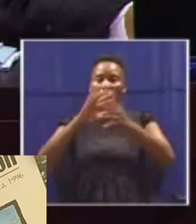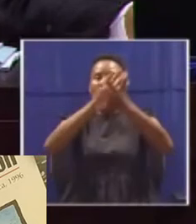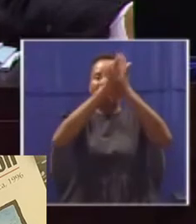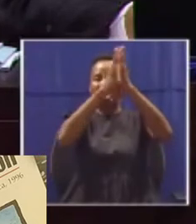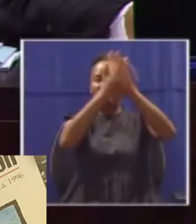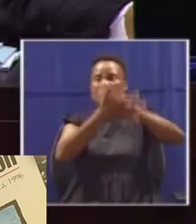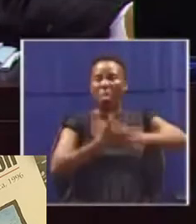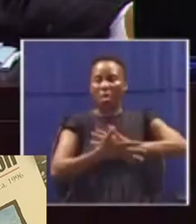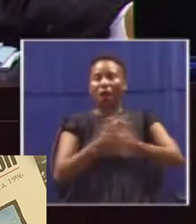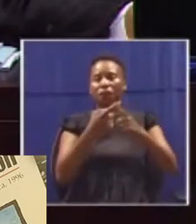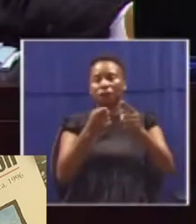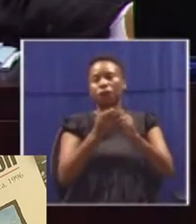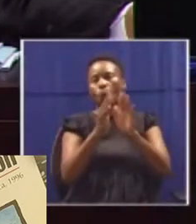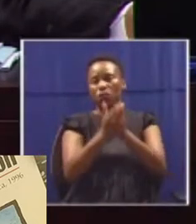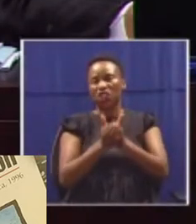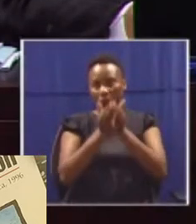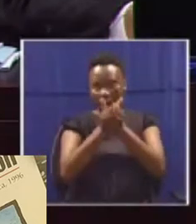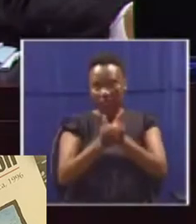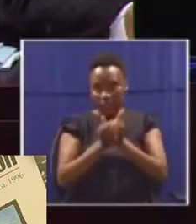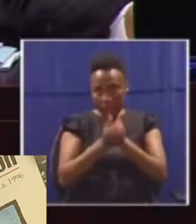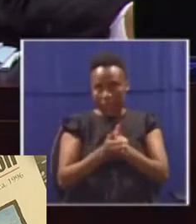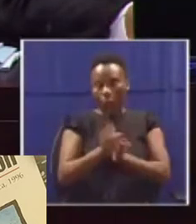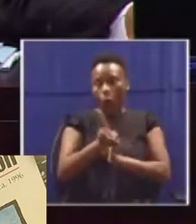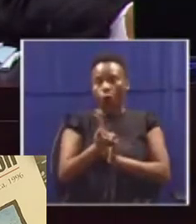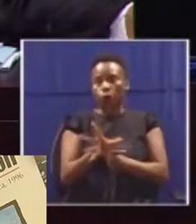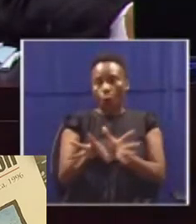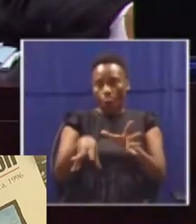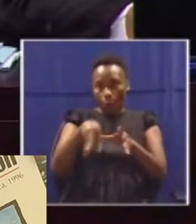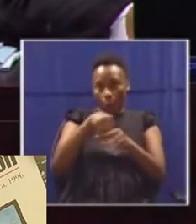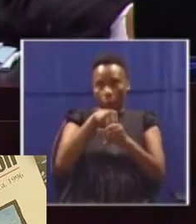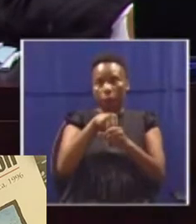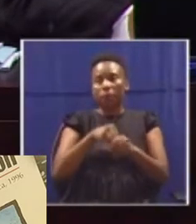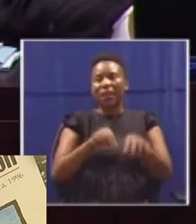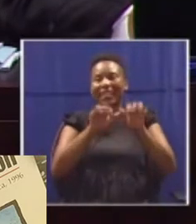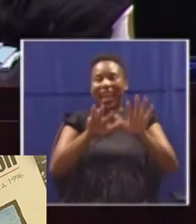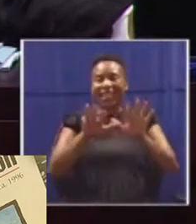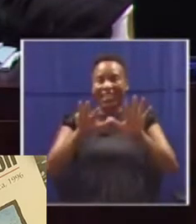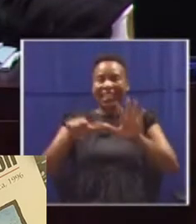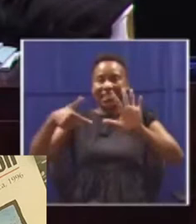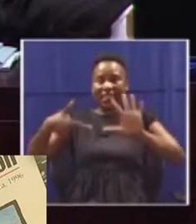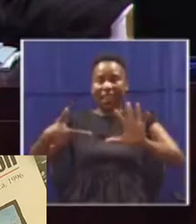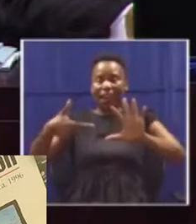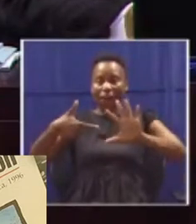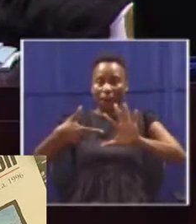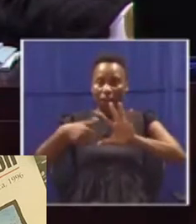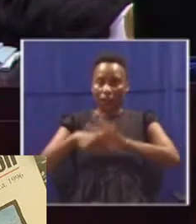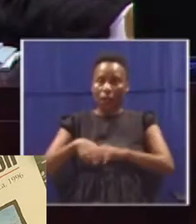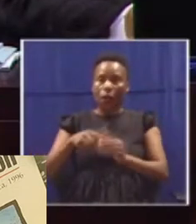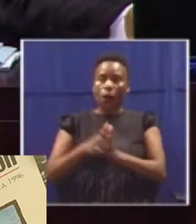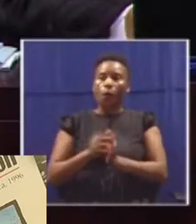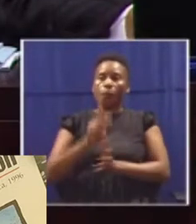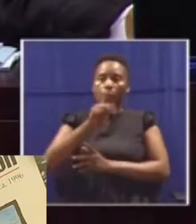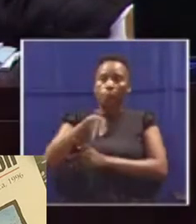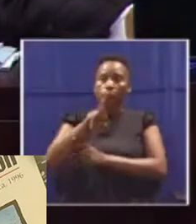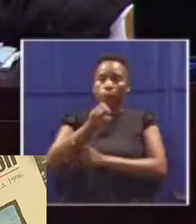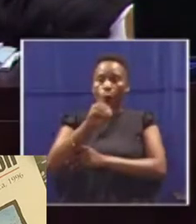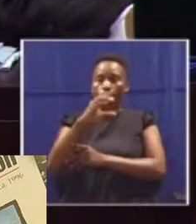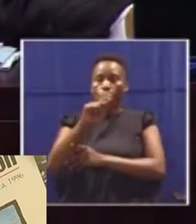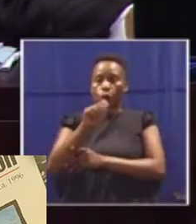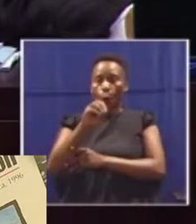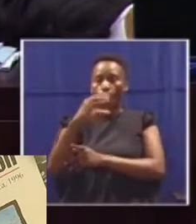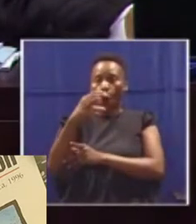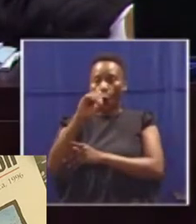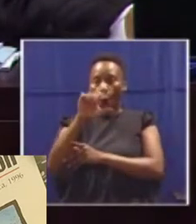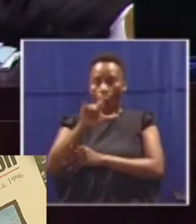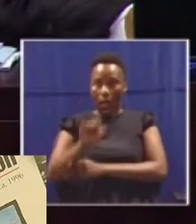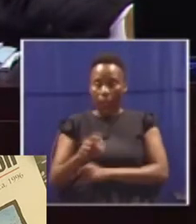Ships and to incorporate the 1997 protocol in order to give effect to